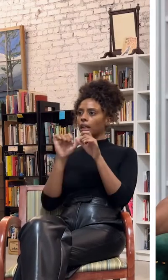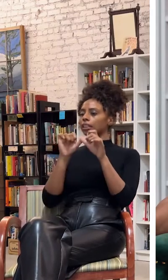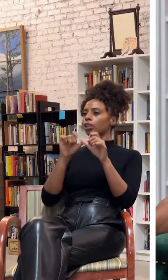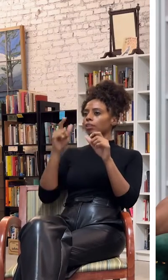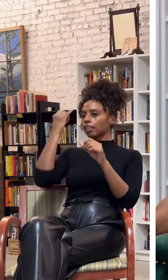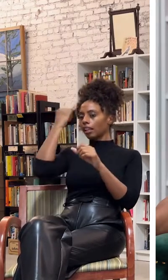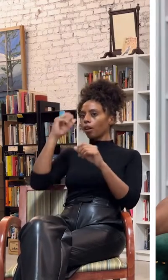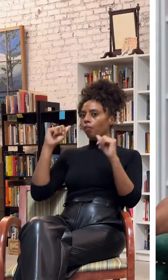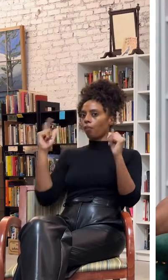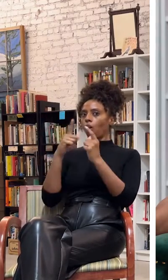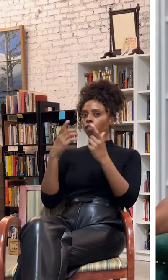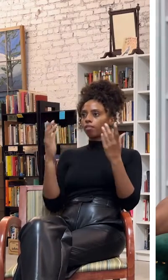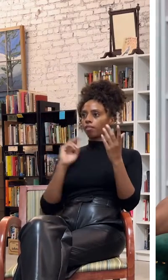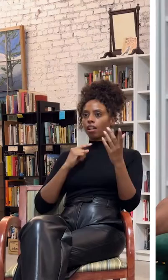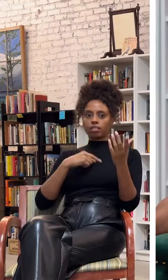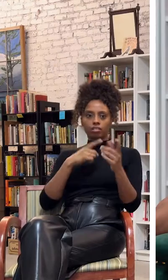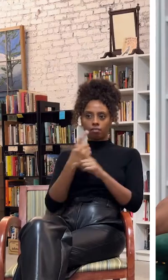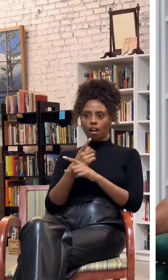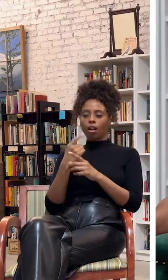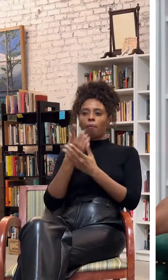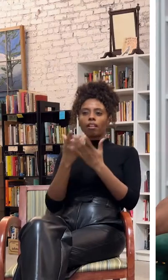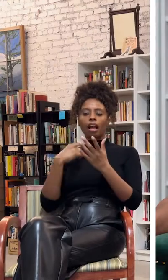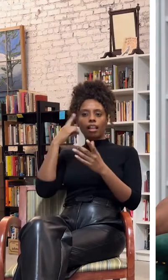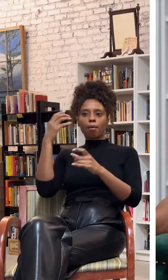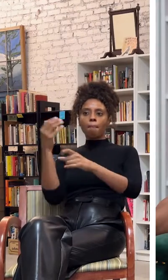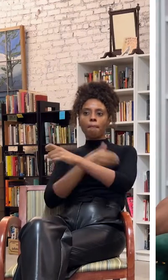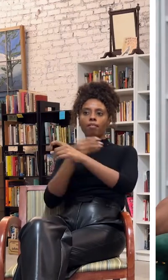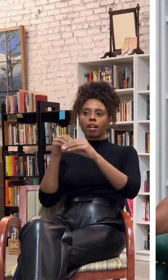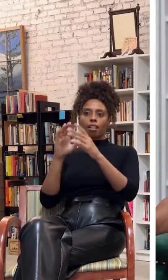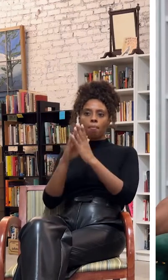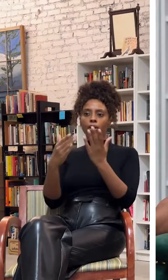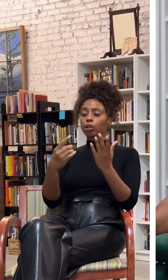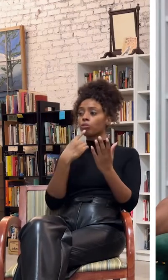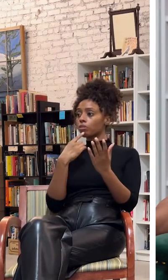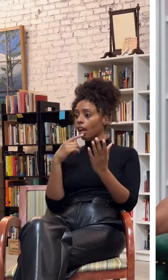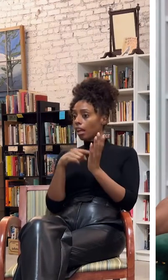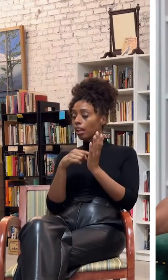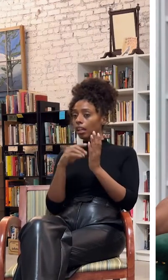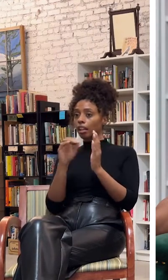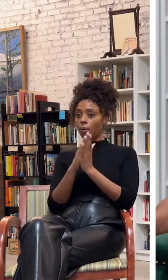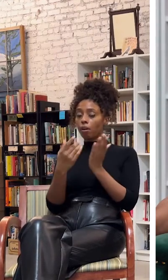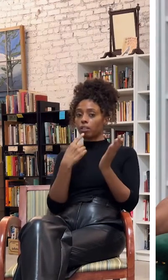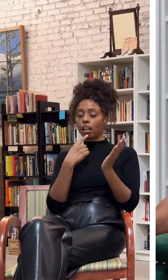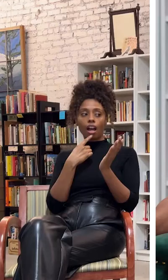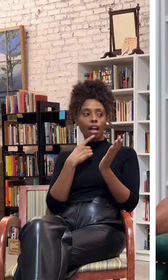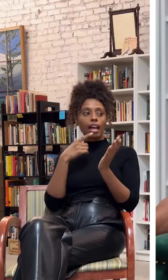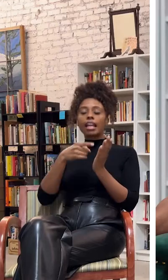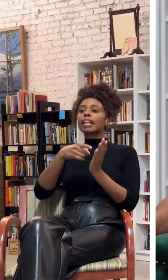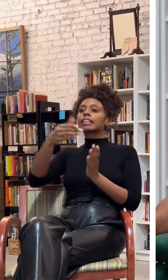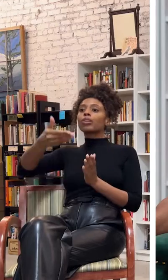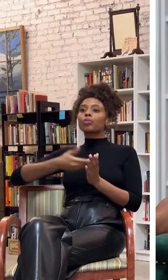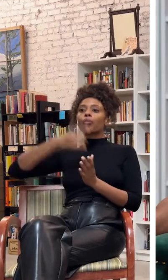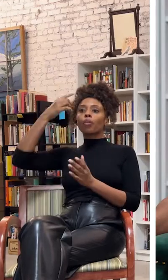us, right? Because another thing that I think is really powerful in the book, and you say this in the book, is this is an invitation